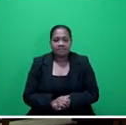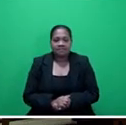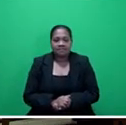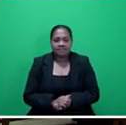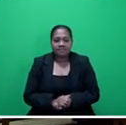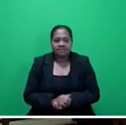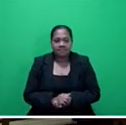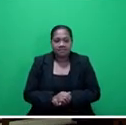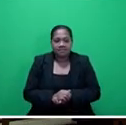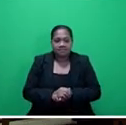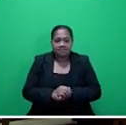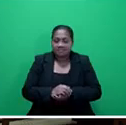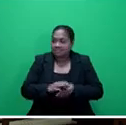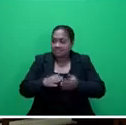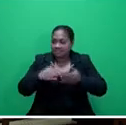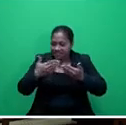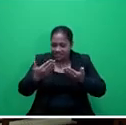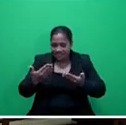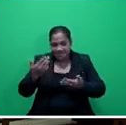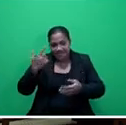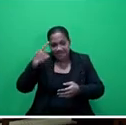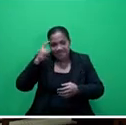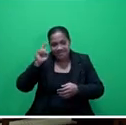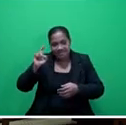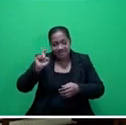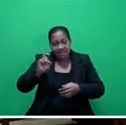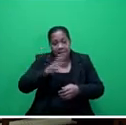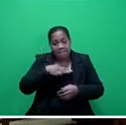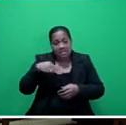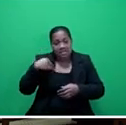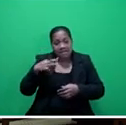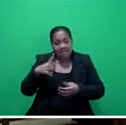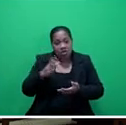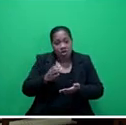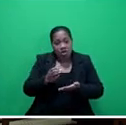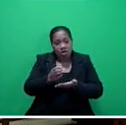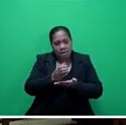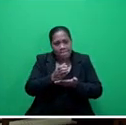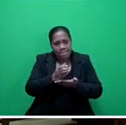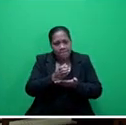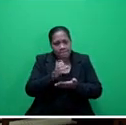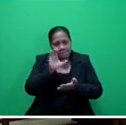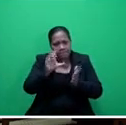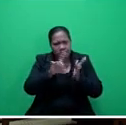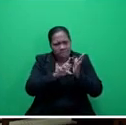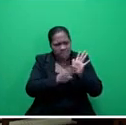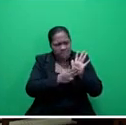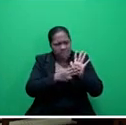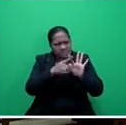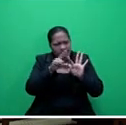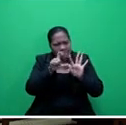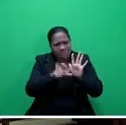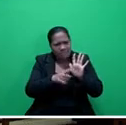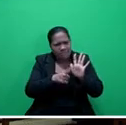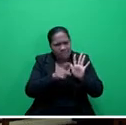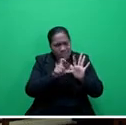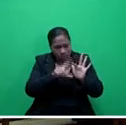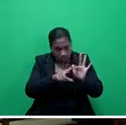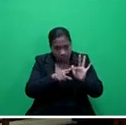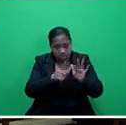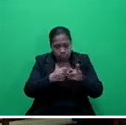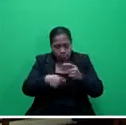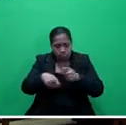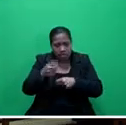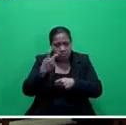I now call on the Minister for Commerce, Trade, Tourism and Transport, the